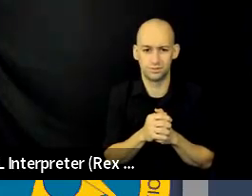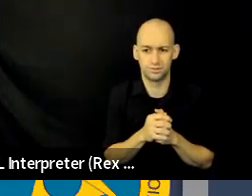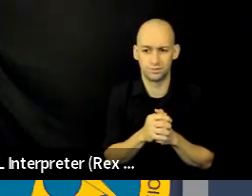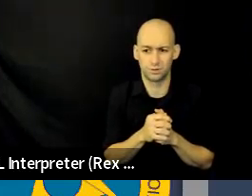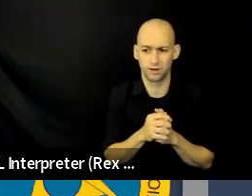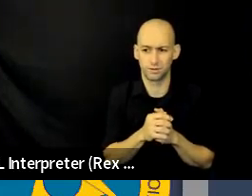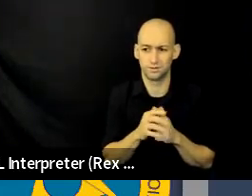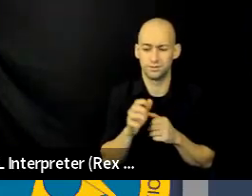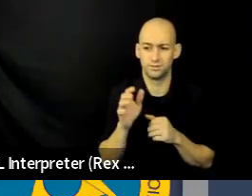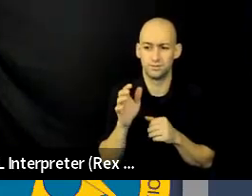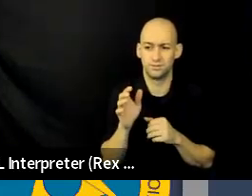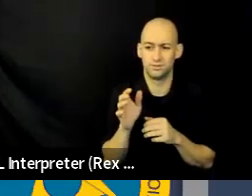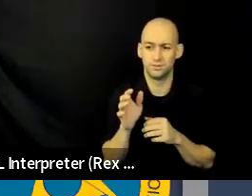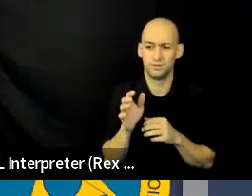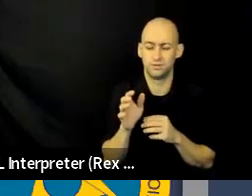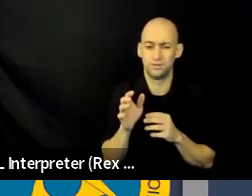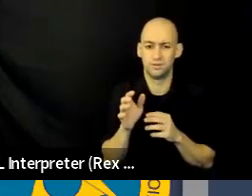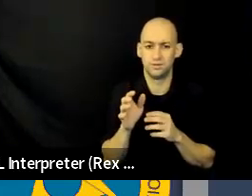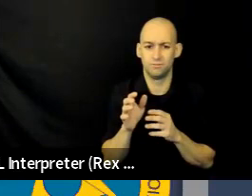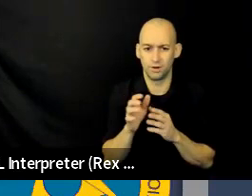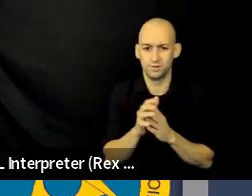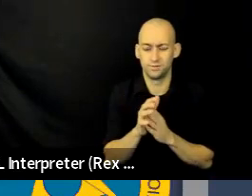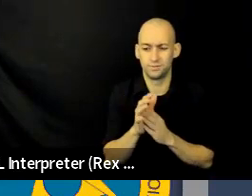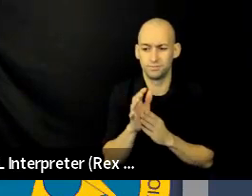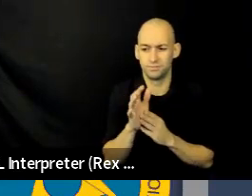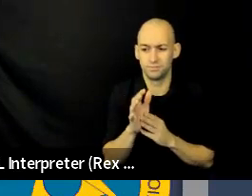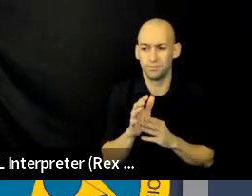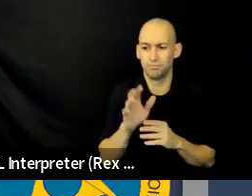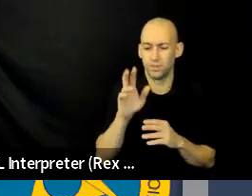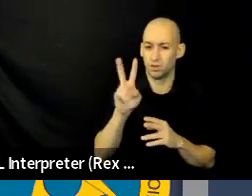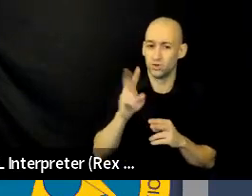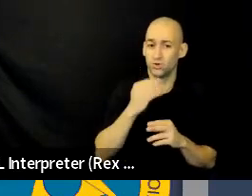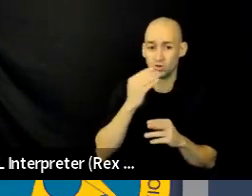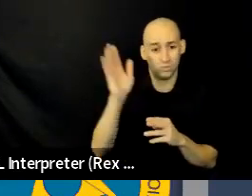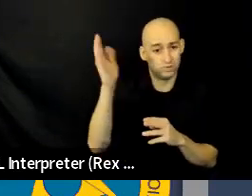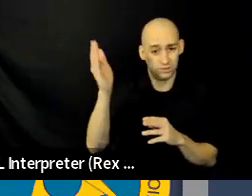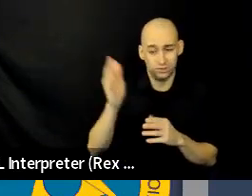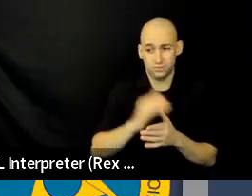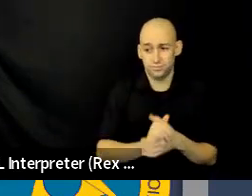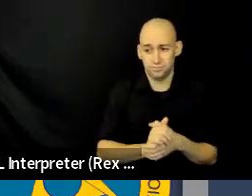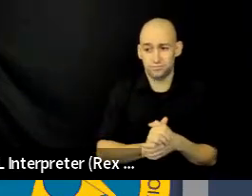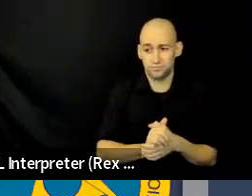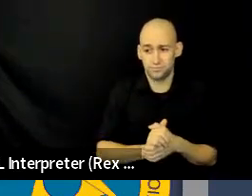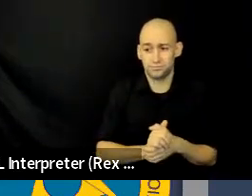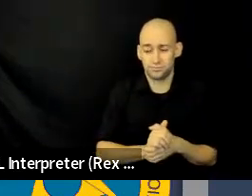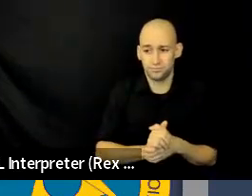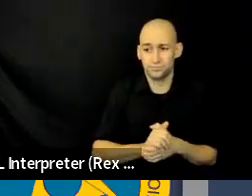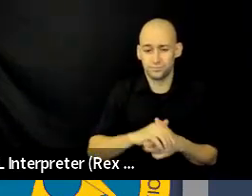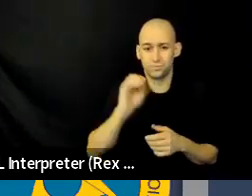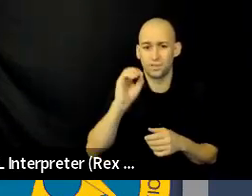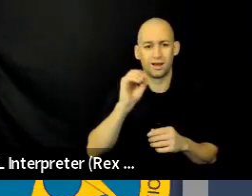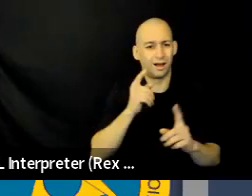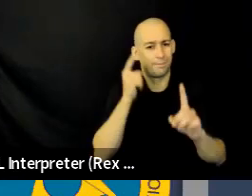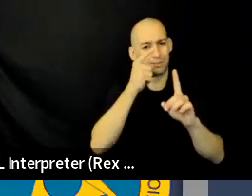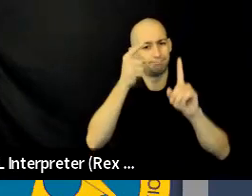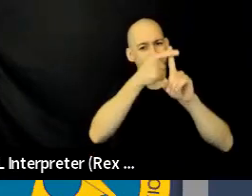grappling with this issue and 2 very good presentations. I'm always optimistic that there